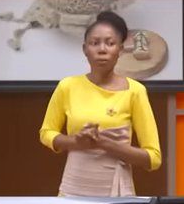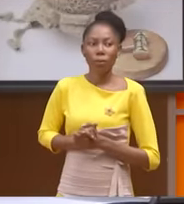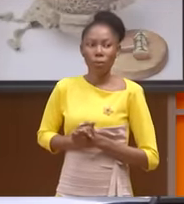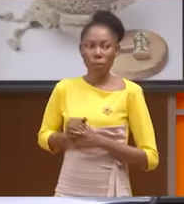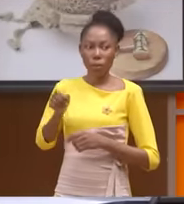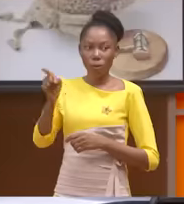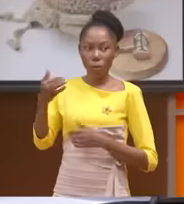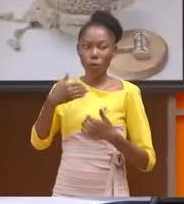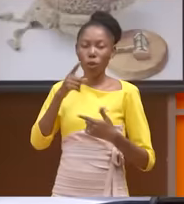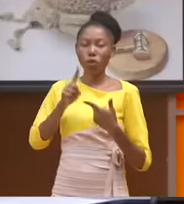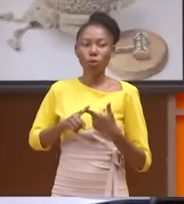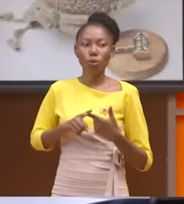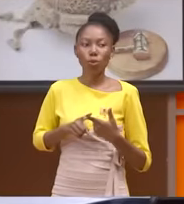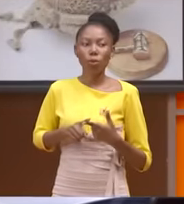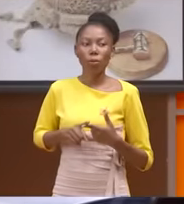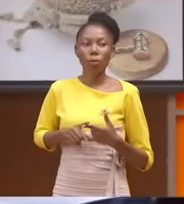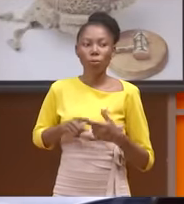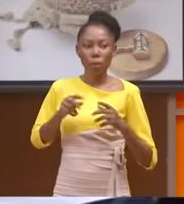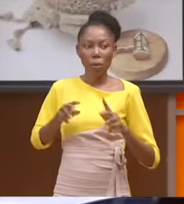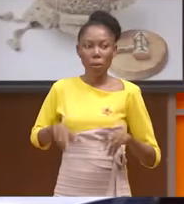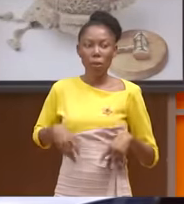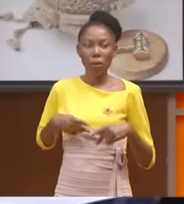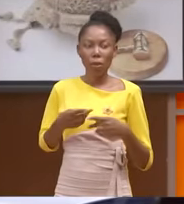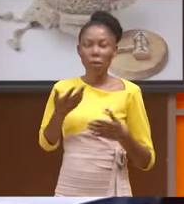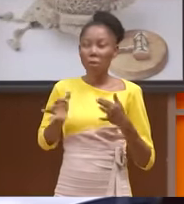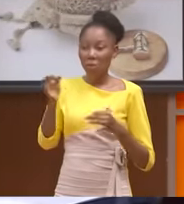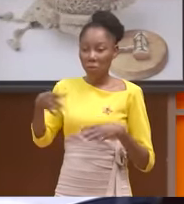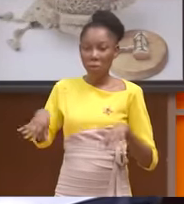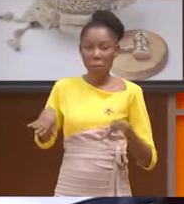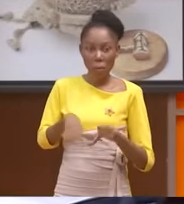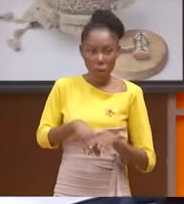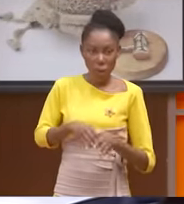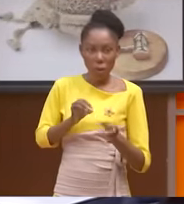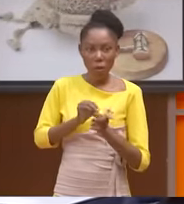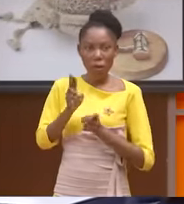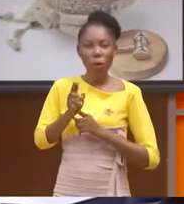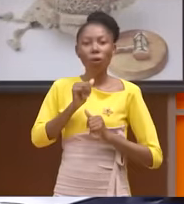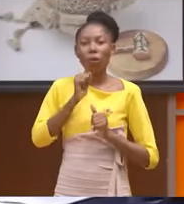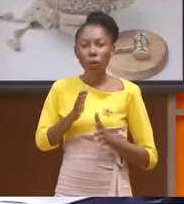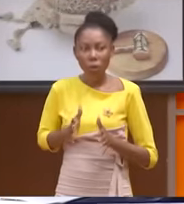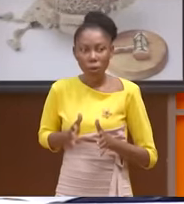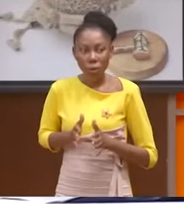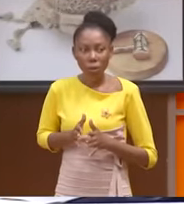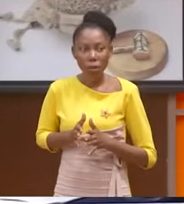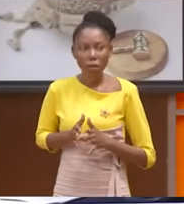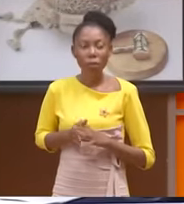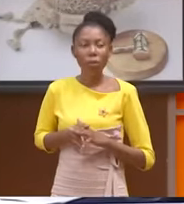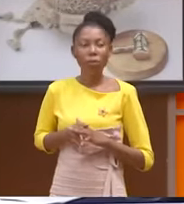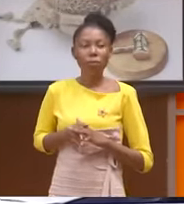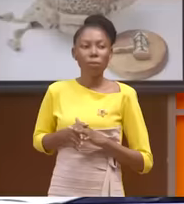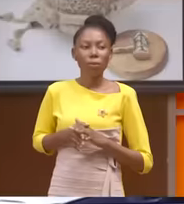You are supposed to provide, whether you are married or you are not married,